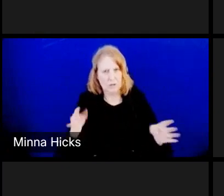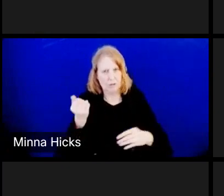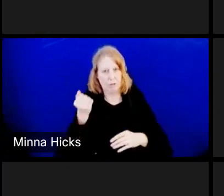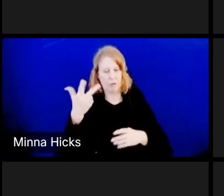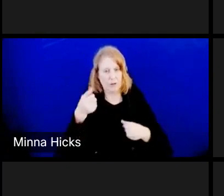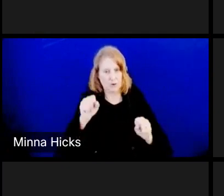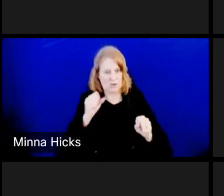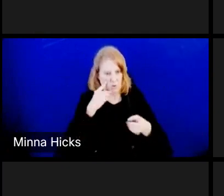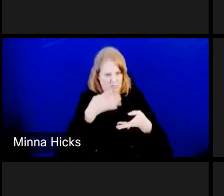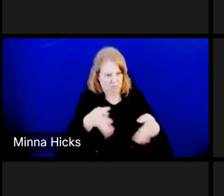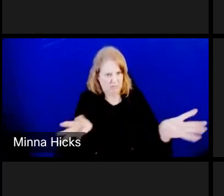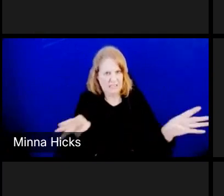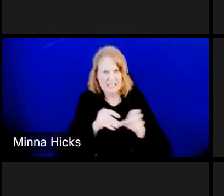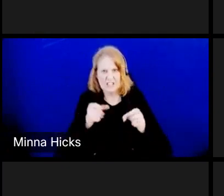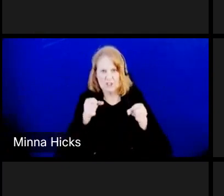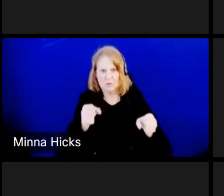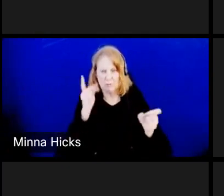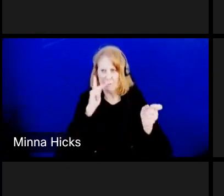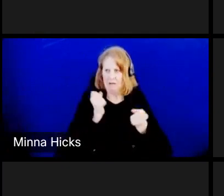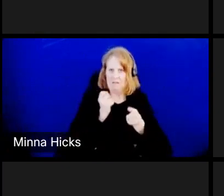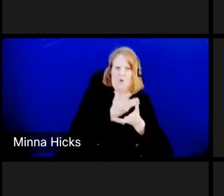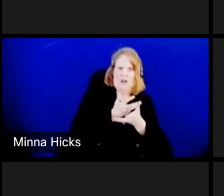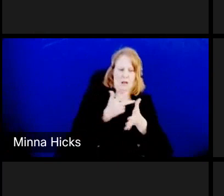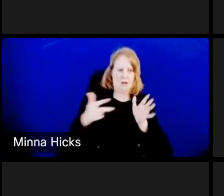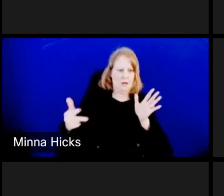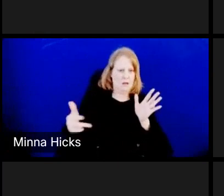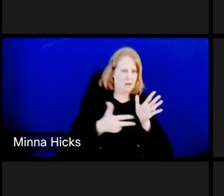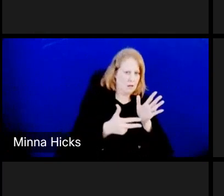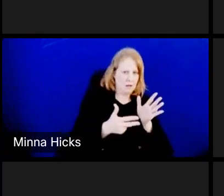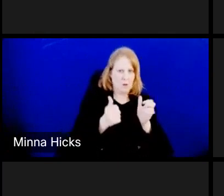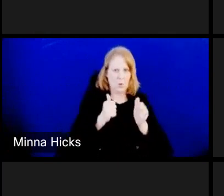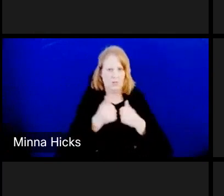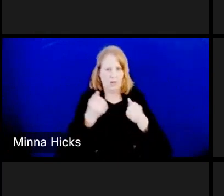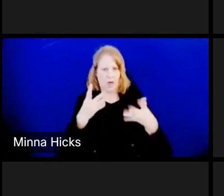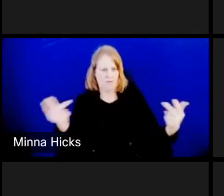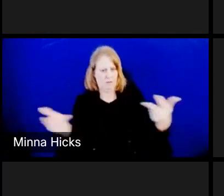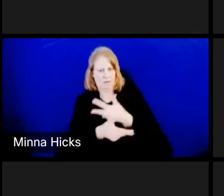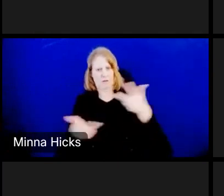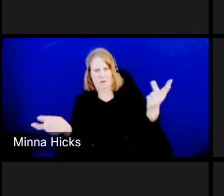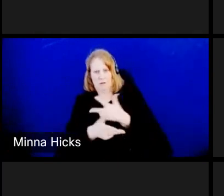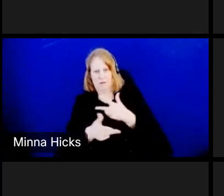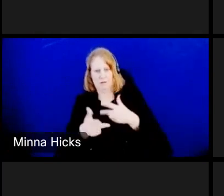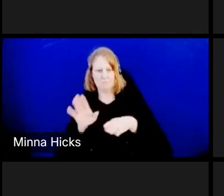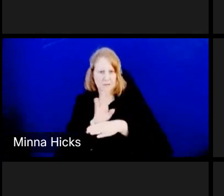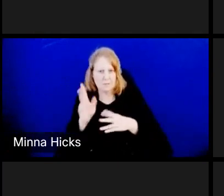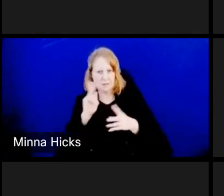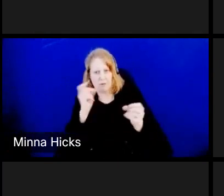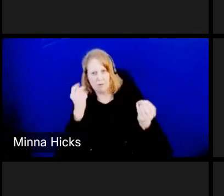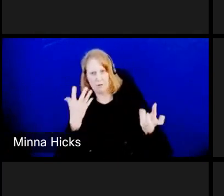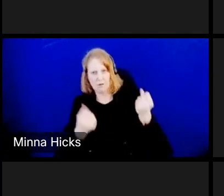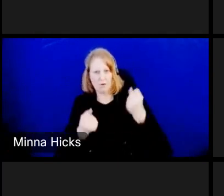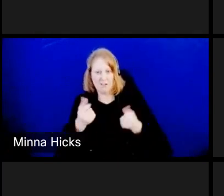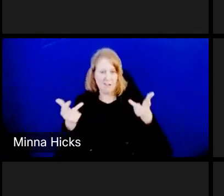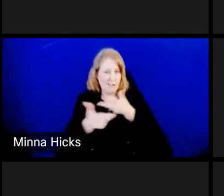them. And people are petrified that with the commercial activity that is going to come at Walter Reed,